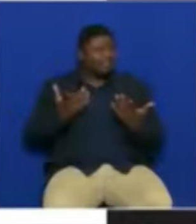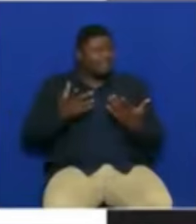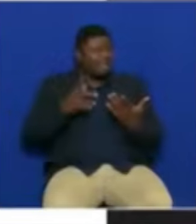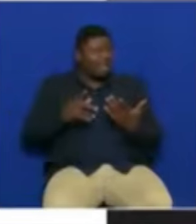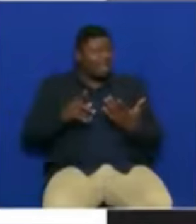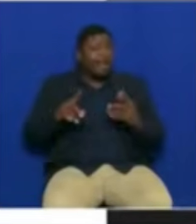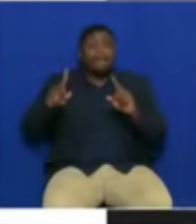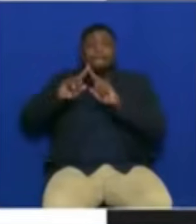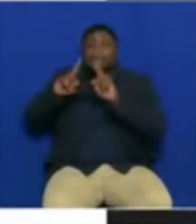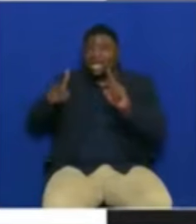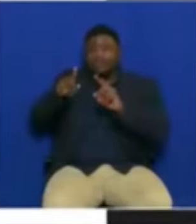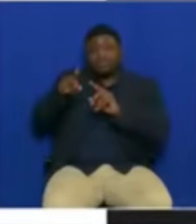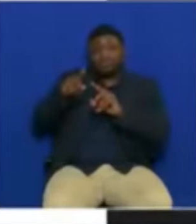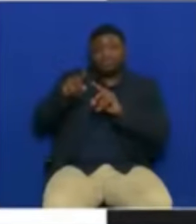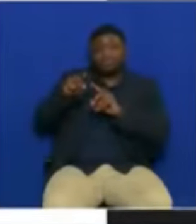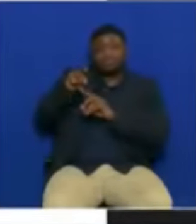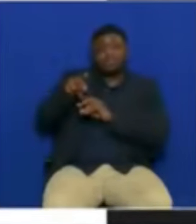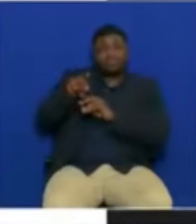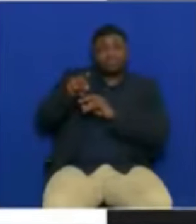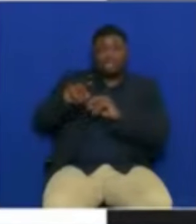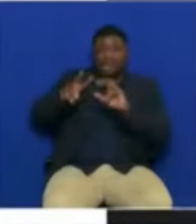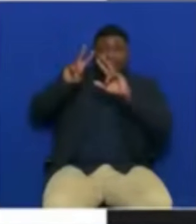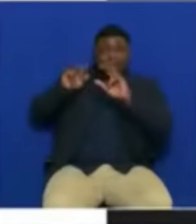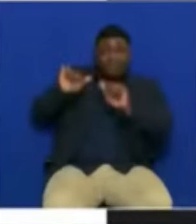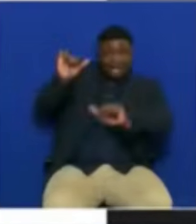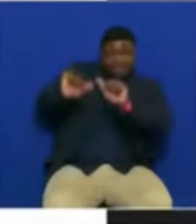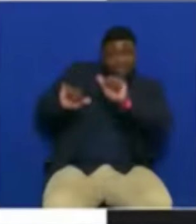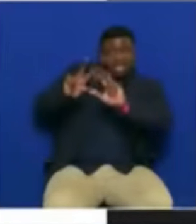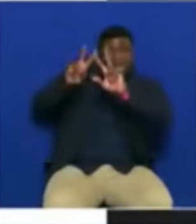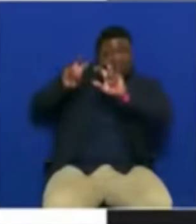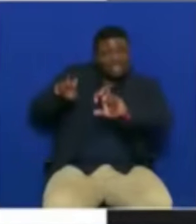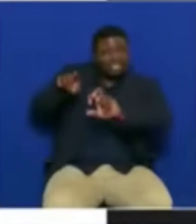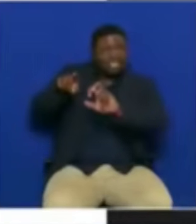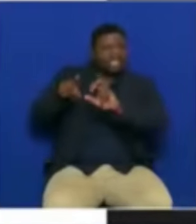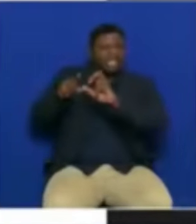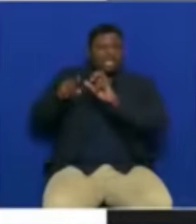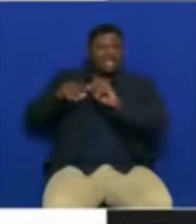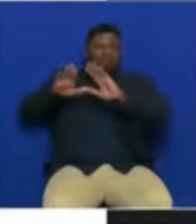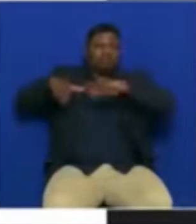not the security clearance that is approved. Yes. That to say that